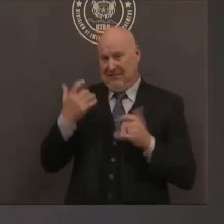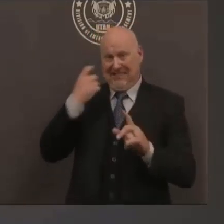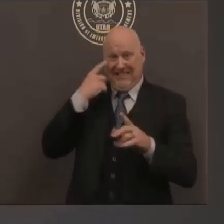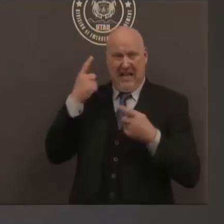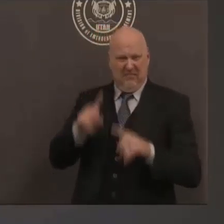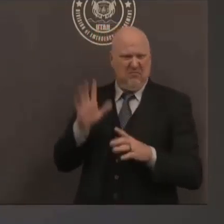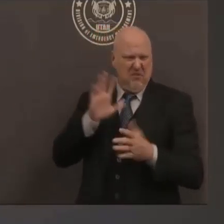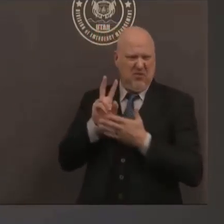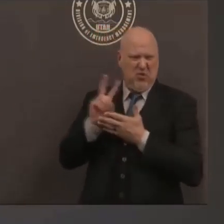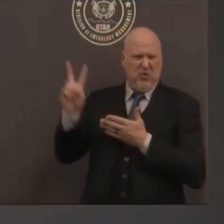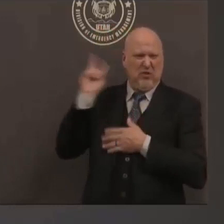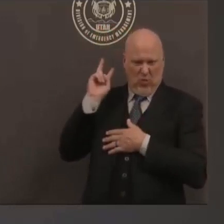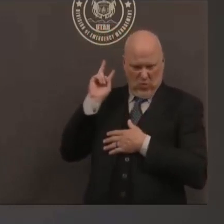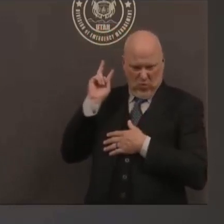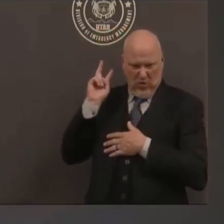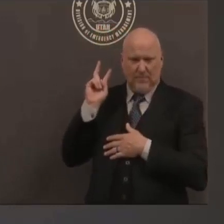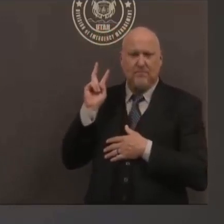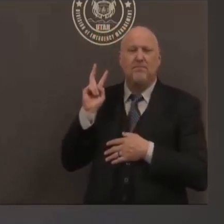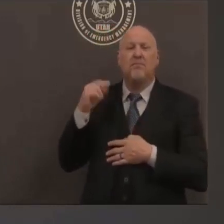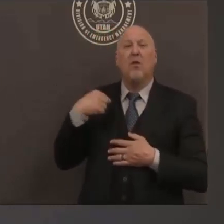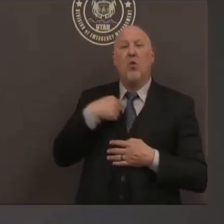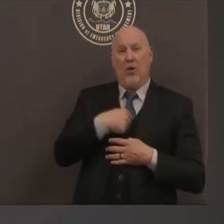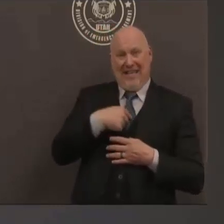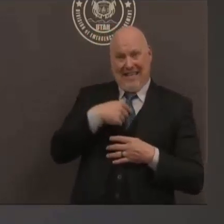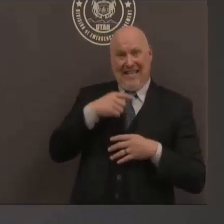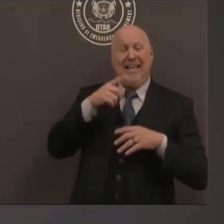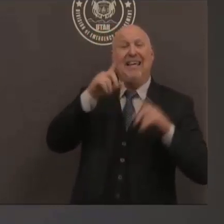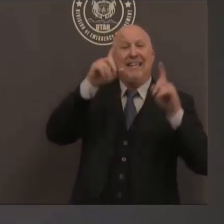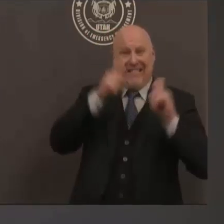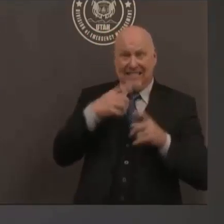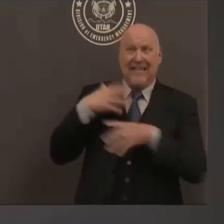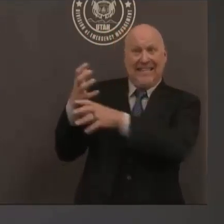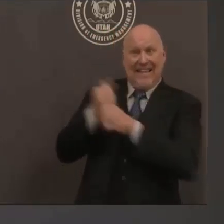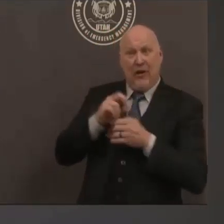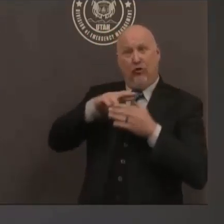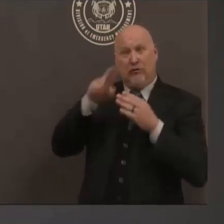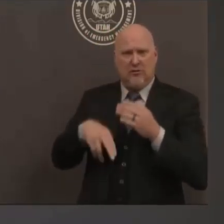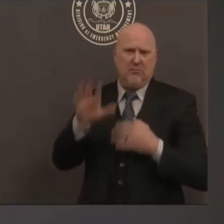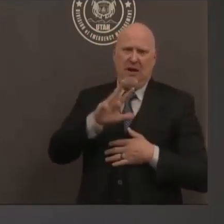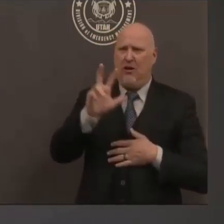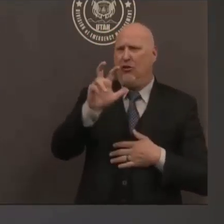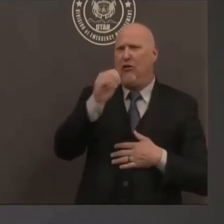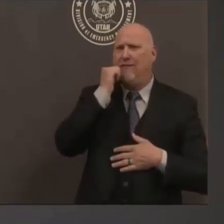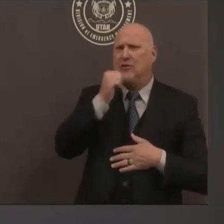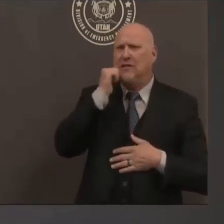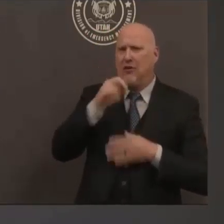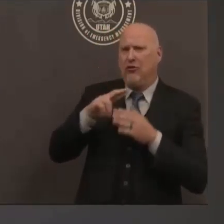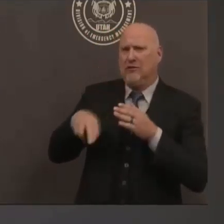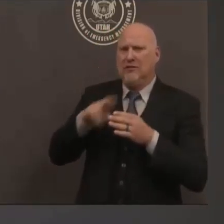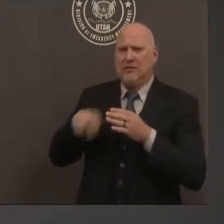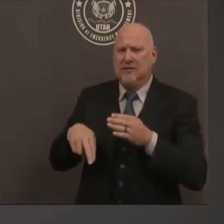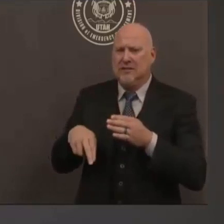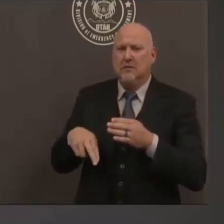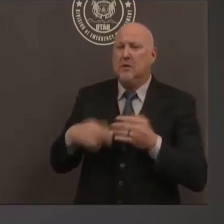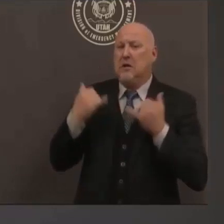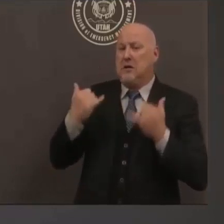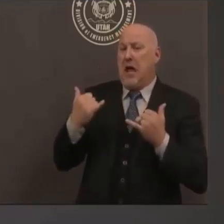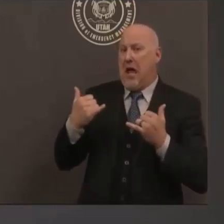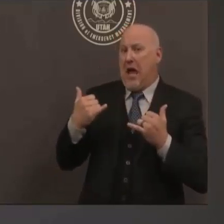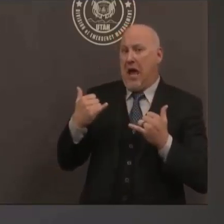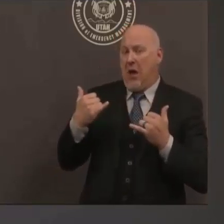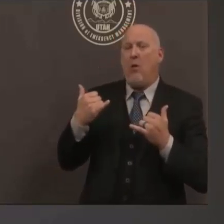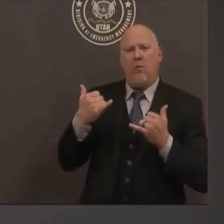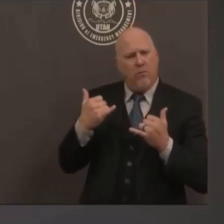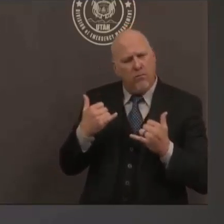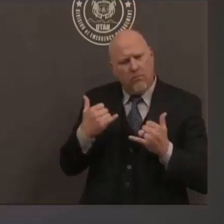hundred per day to 5,000 per day 2 weeks ago. And now the good news is we can test now up to 9,000 tests per